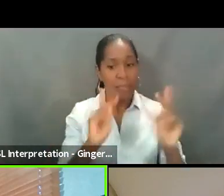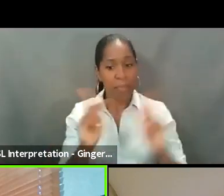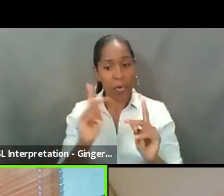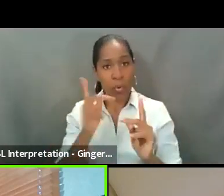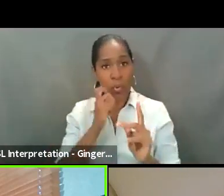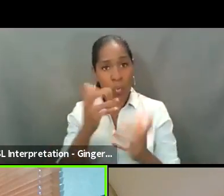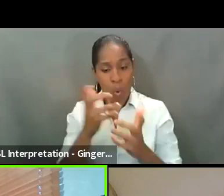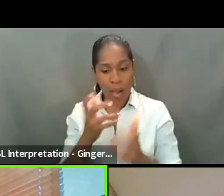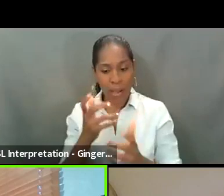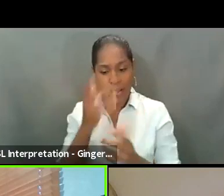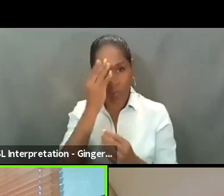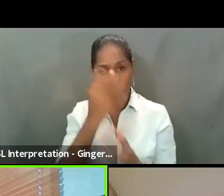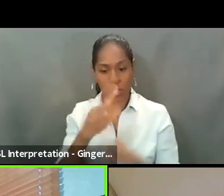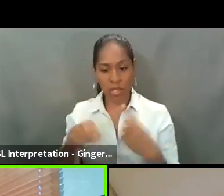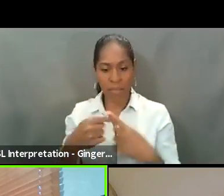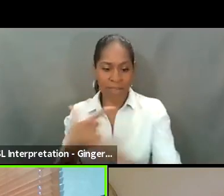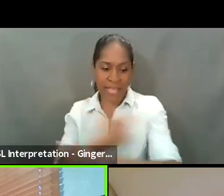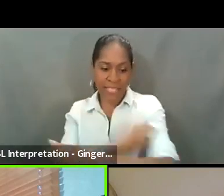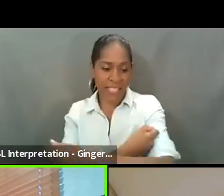go to